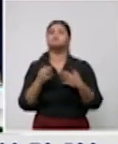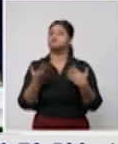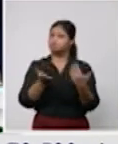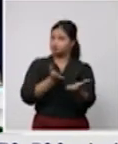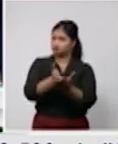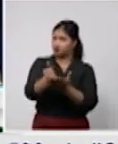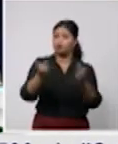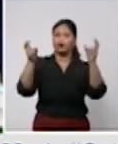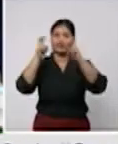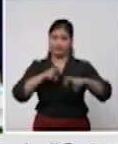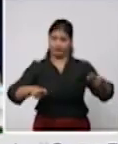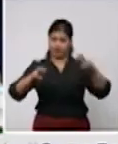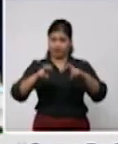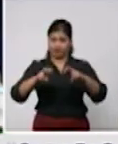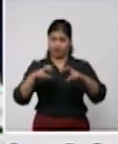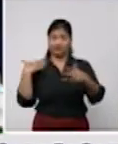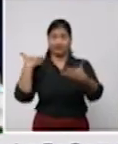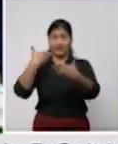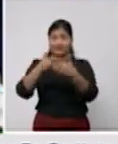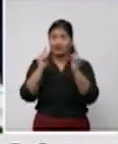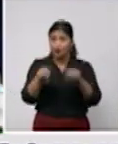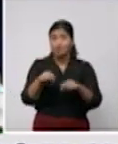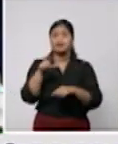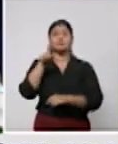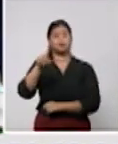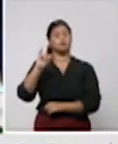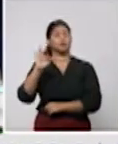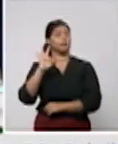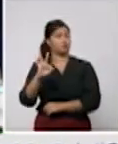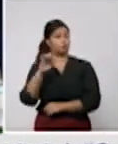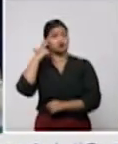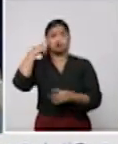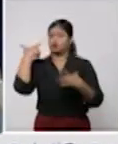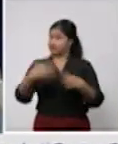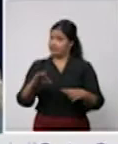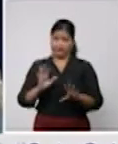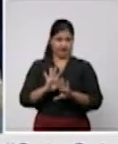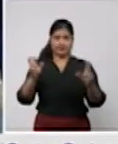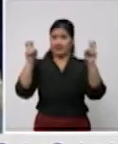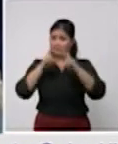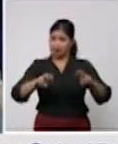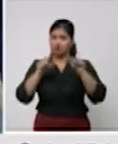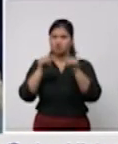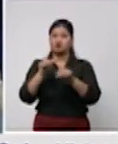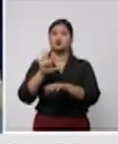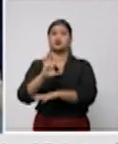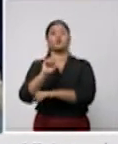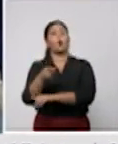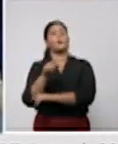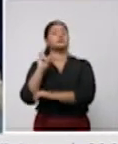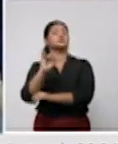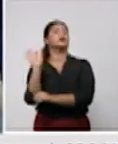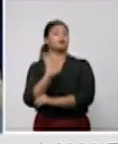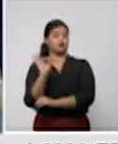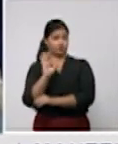identify, isolate, and treat the source and anyone else they may have come into contact